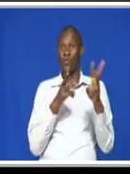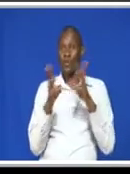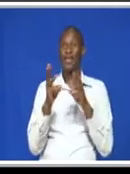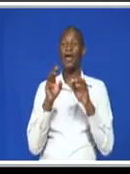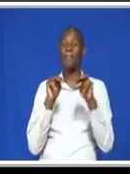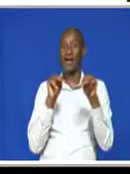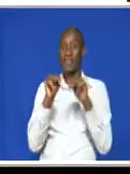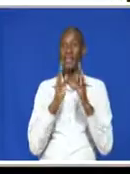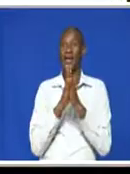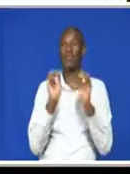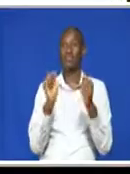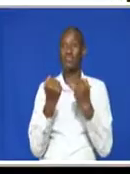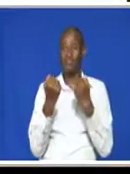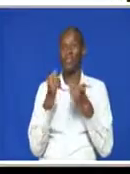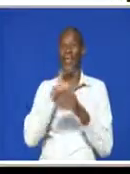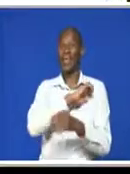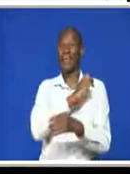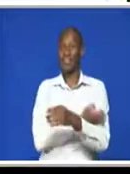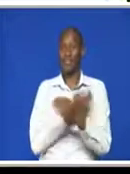conserving energy. Welcome.